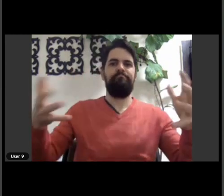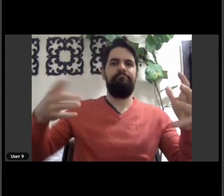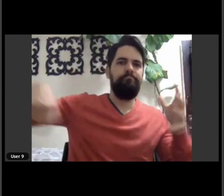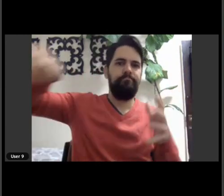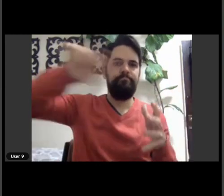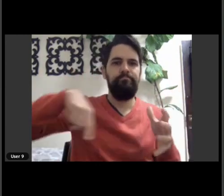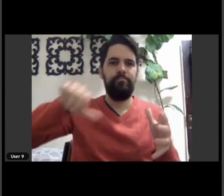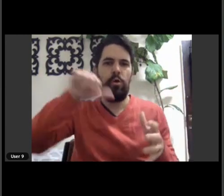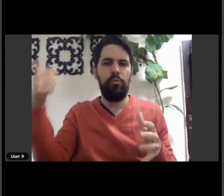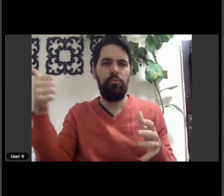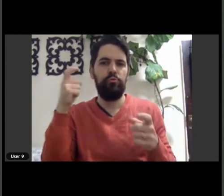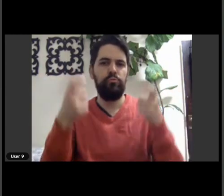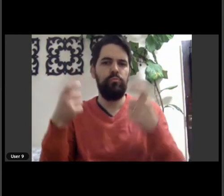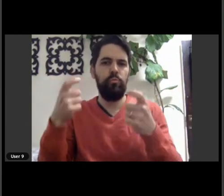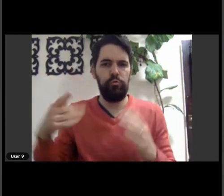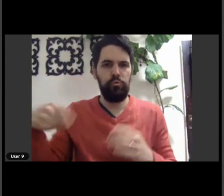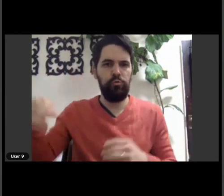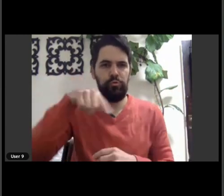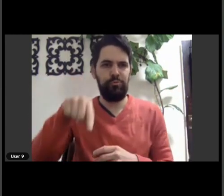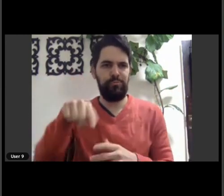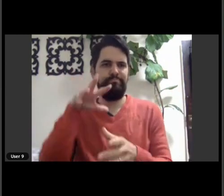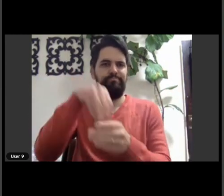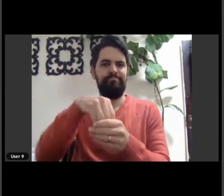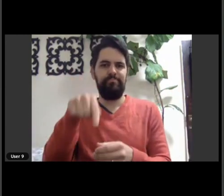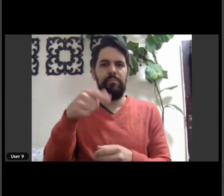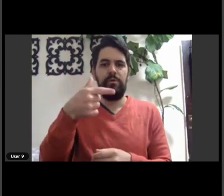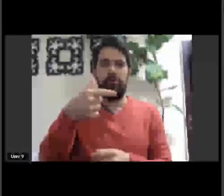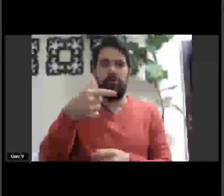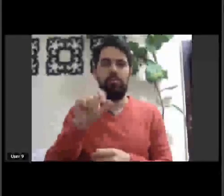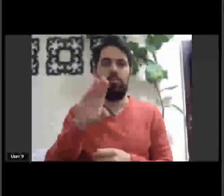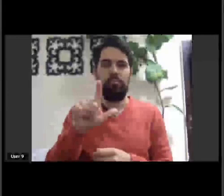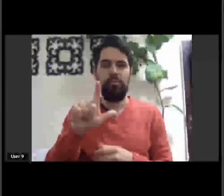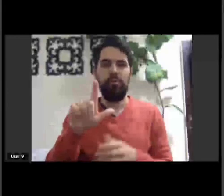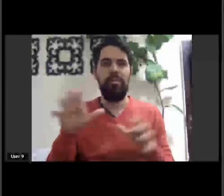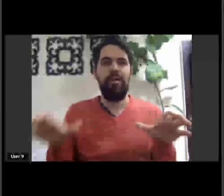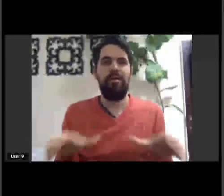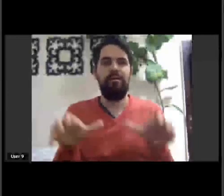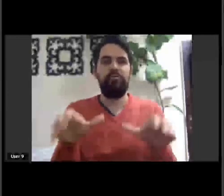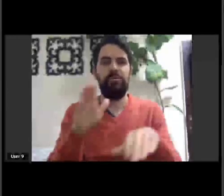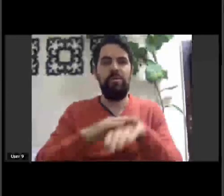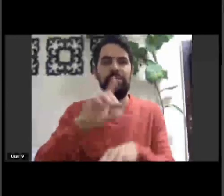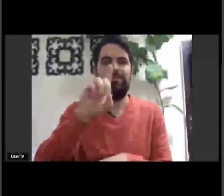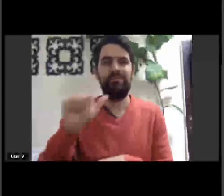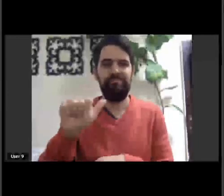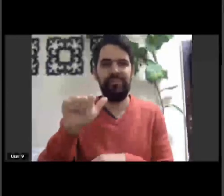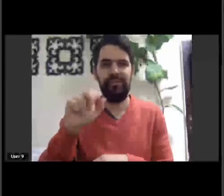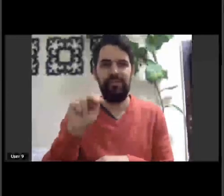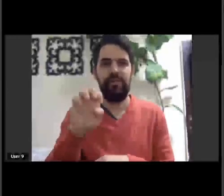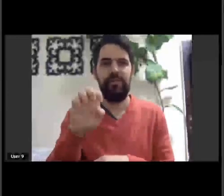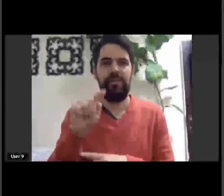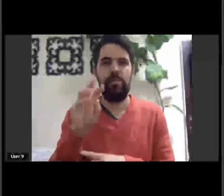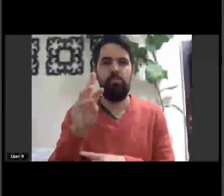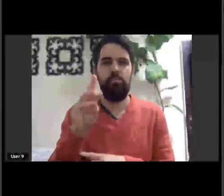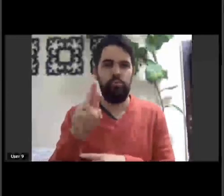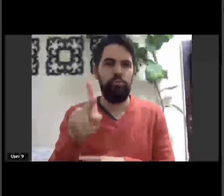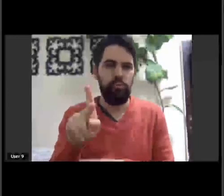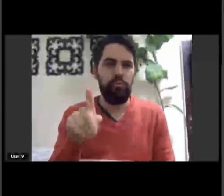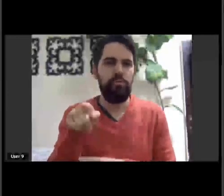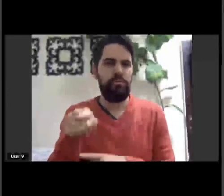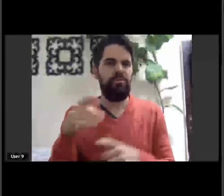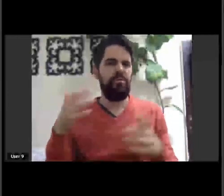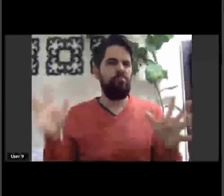Many of you are probably aware that USAID is part of a large donor group, the Global Action